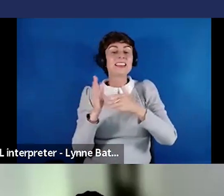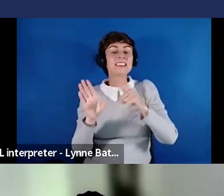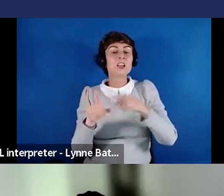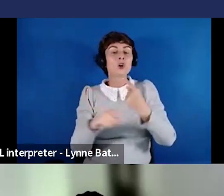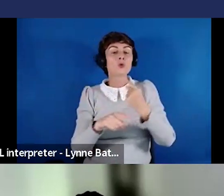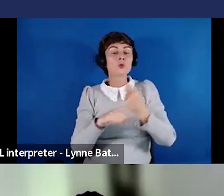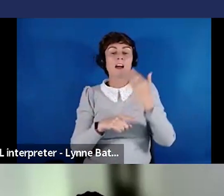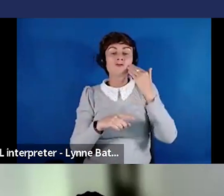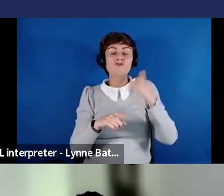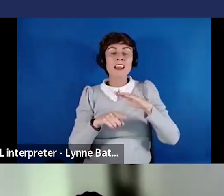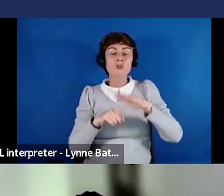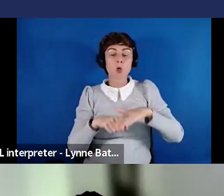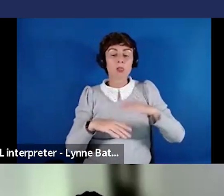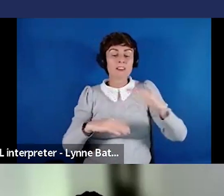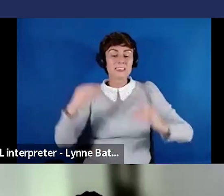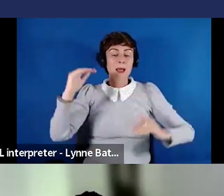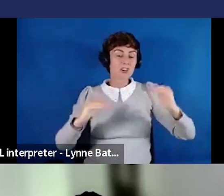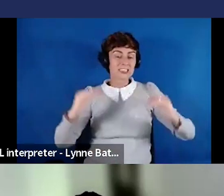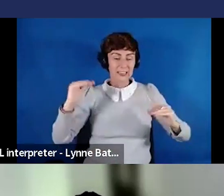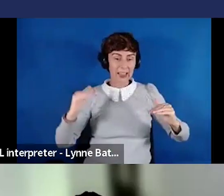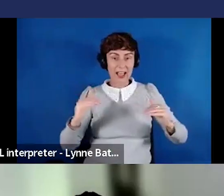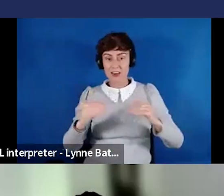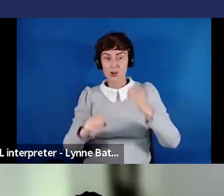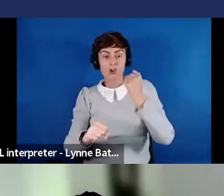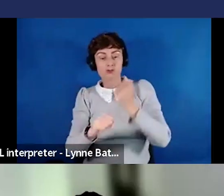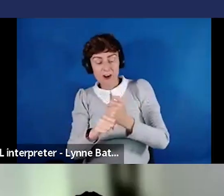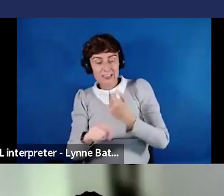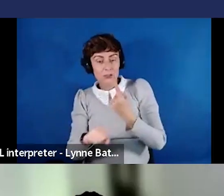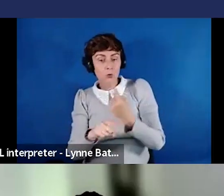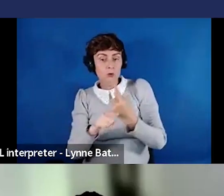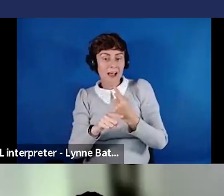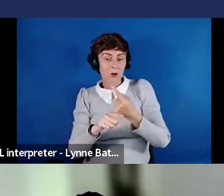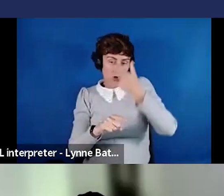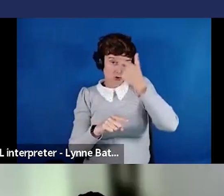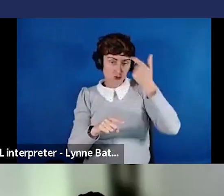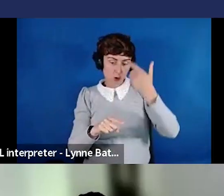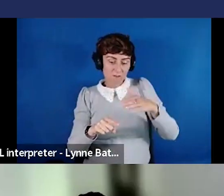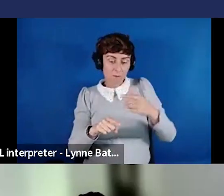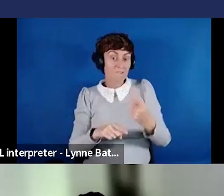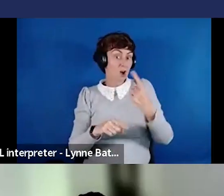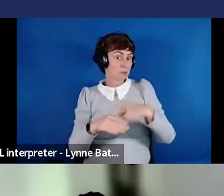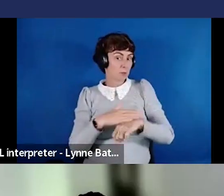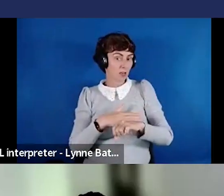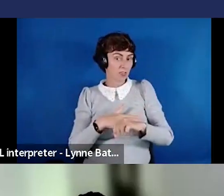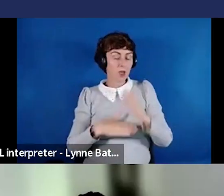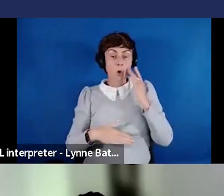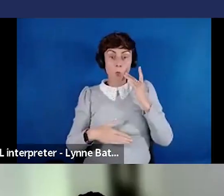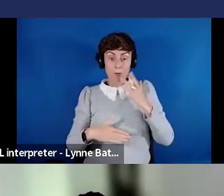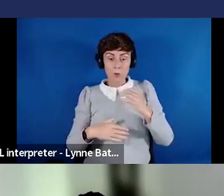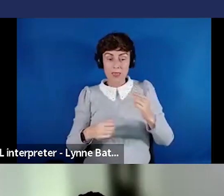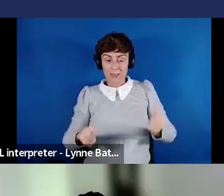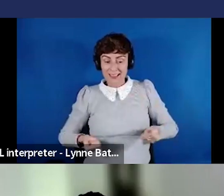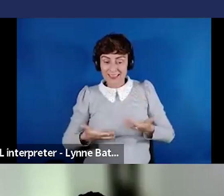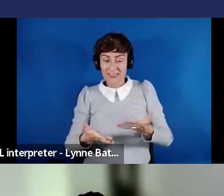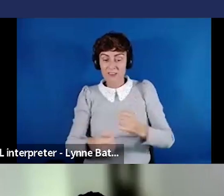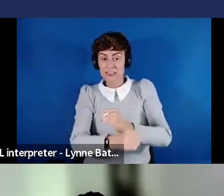you spoke about people who've experienced trauma before. A couple of the panelists have touched on that. Sometimes it can feel like when we are making space for people that